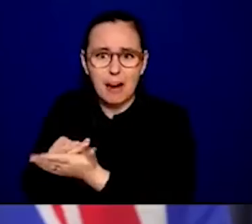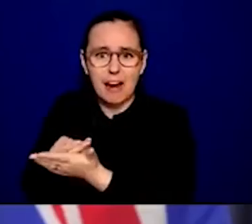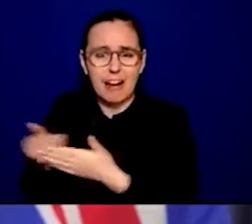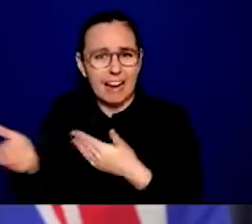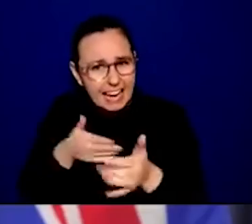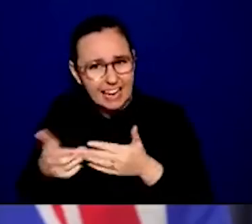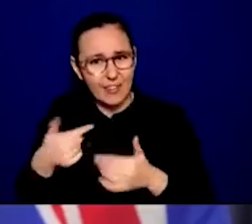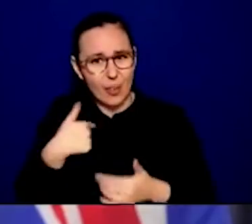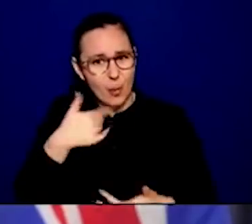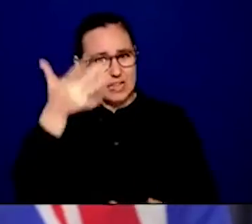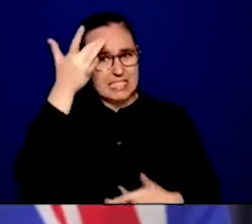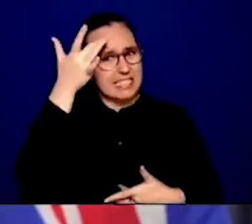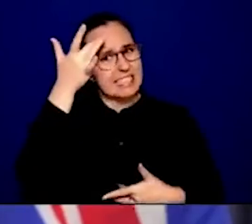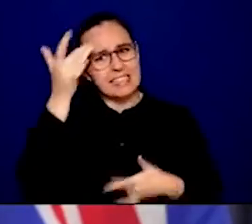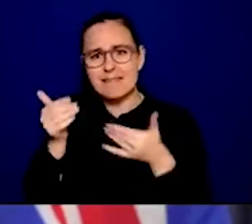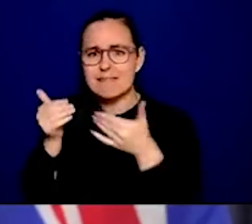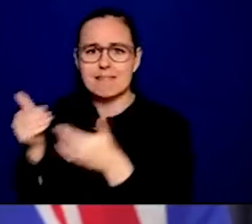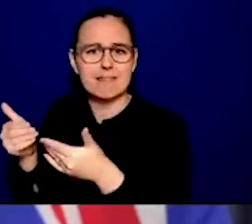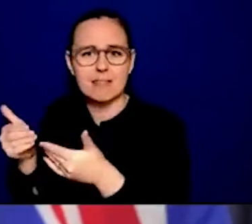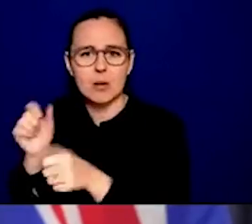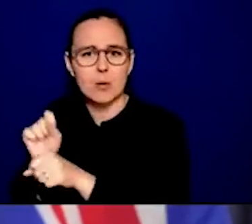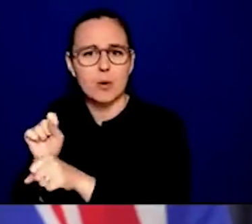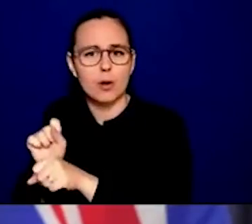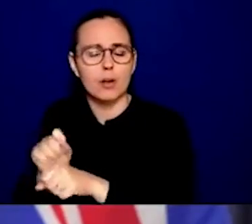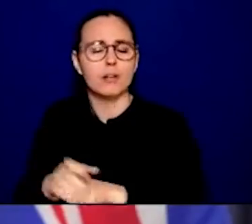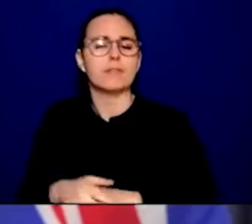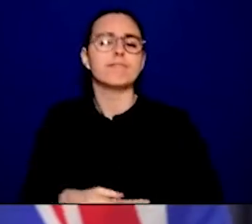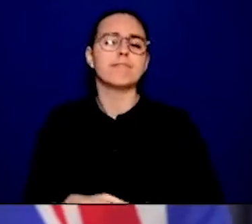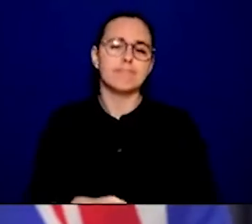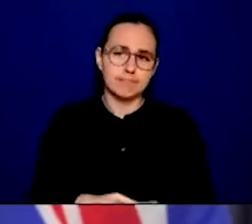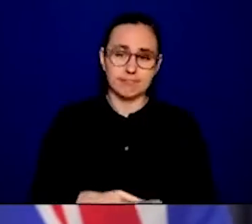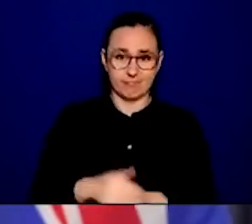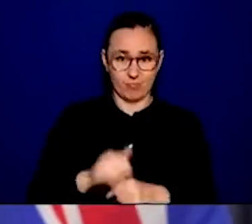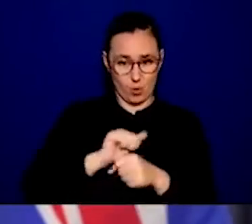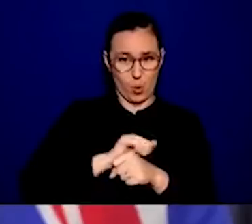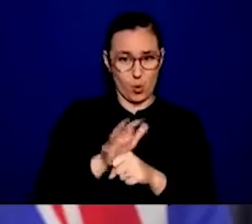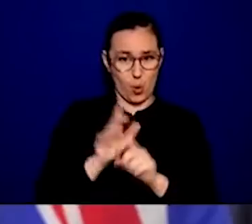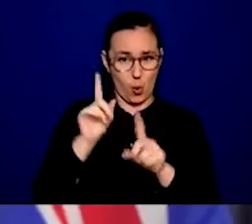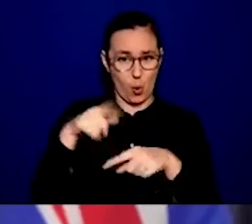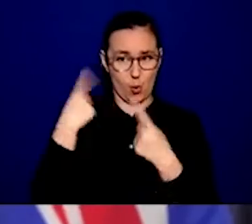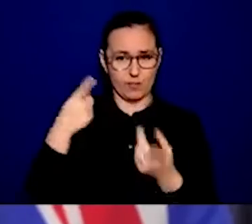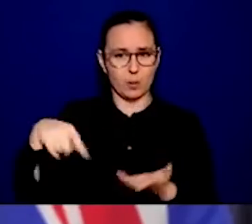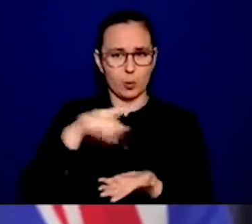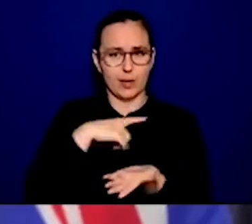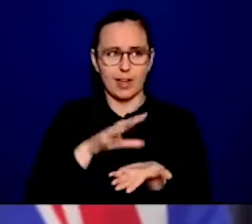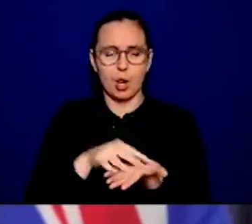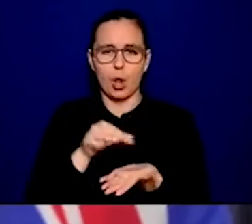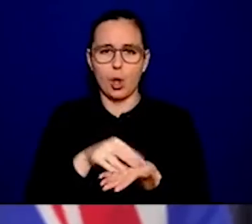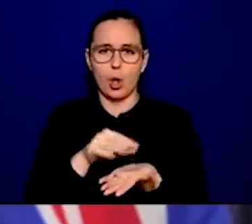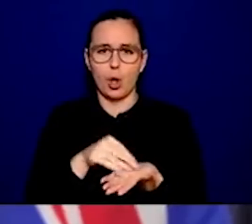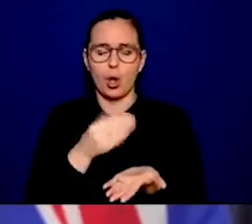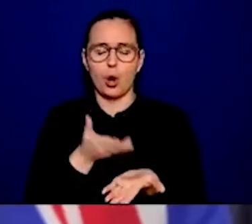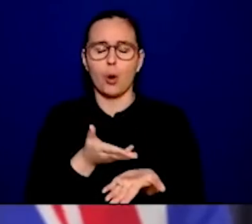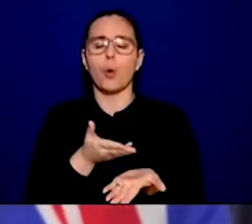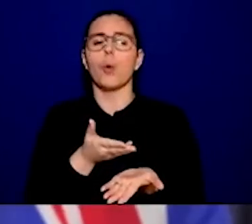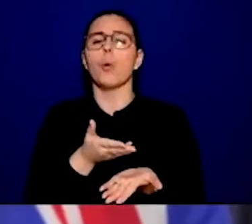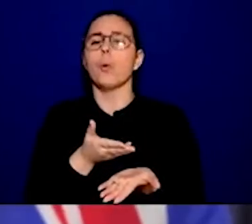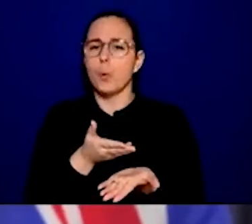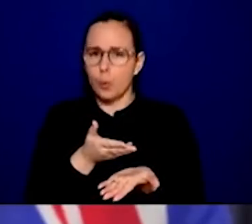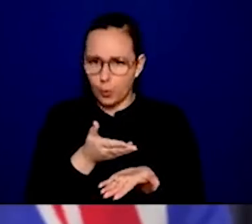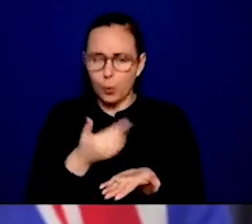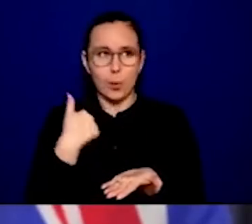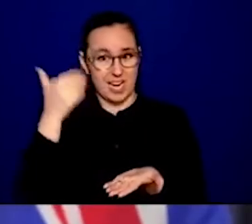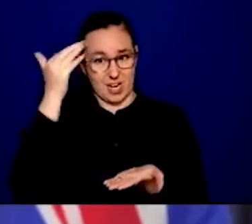have learned many difficult lessons during this pandemic. One being how important it is for workers to stay home when they are